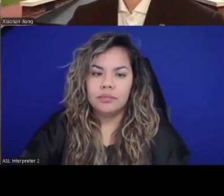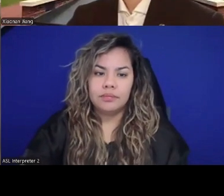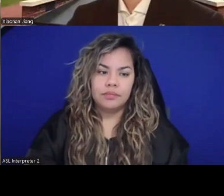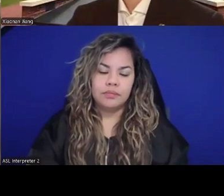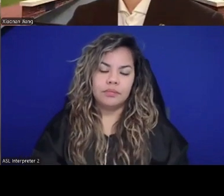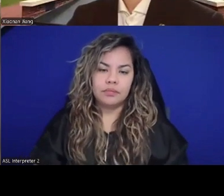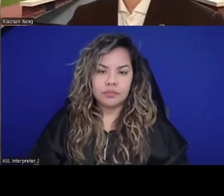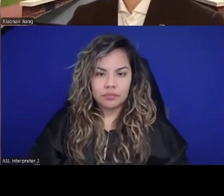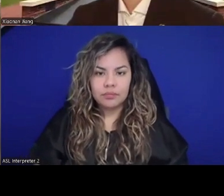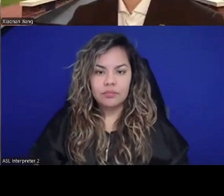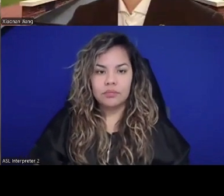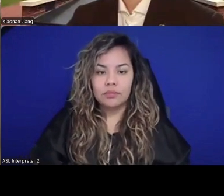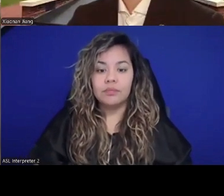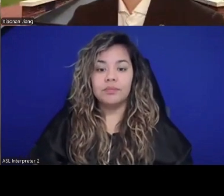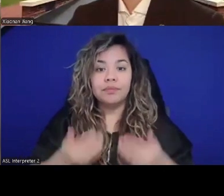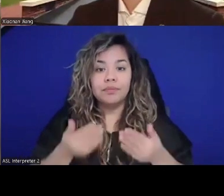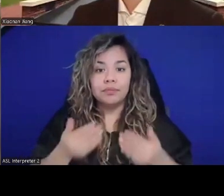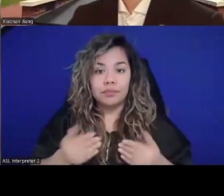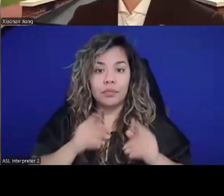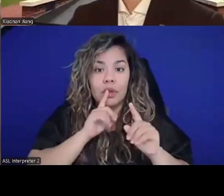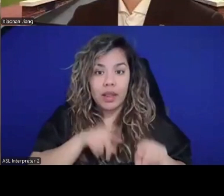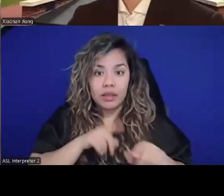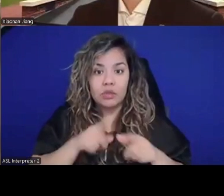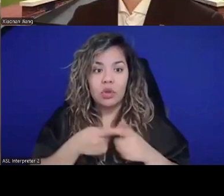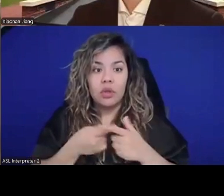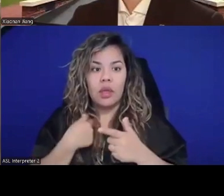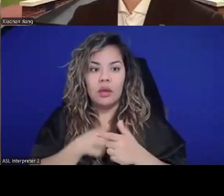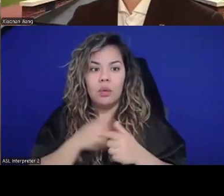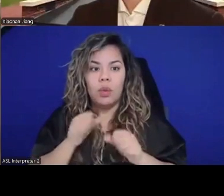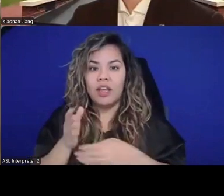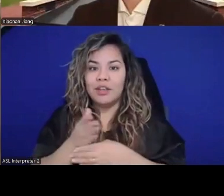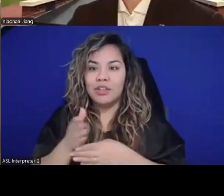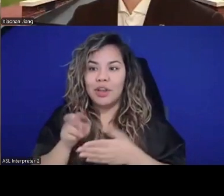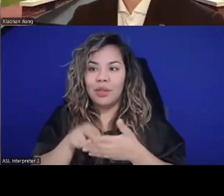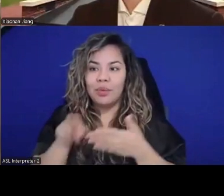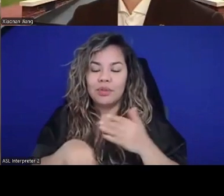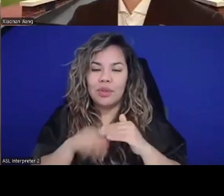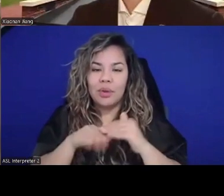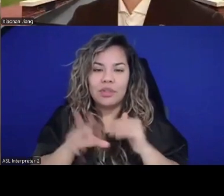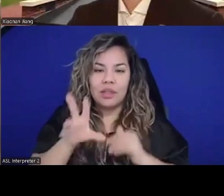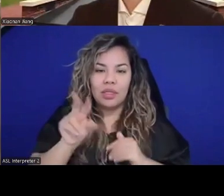we will be able to share the results in 30 seconds or so.